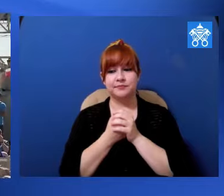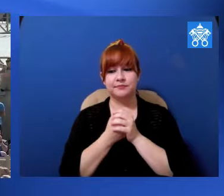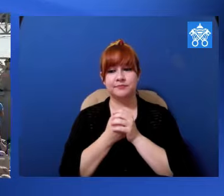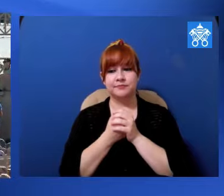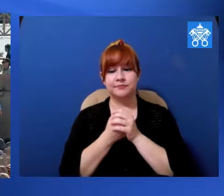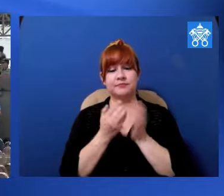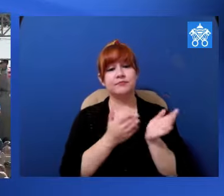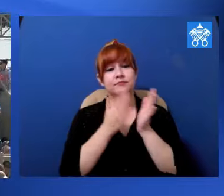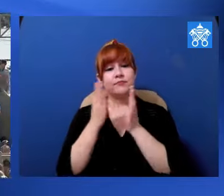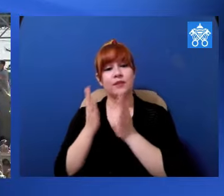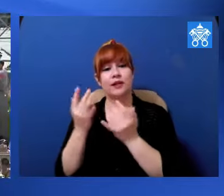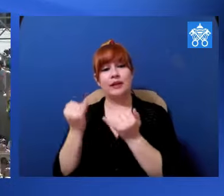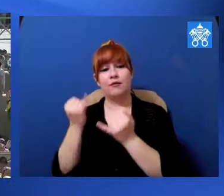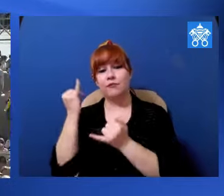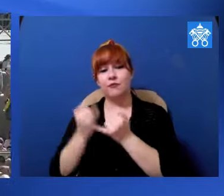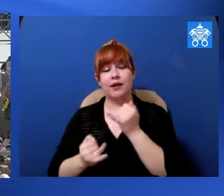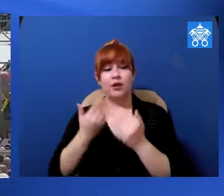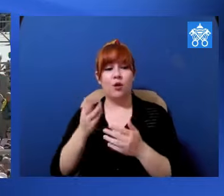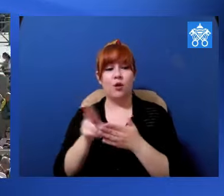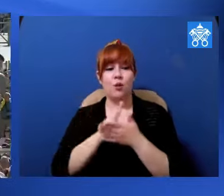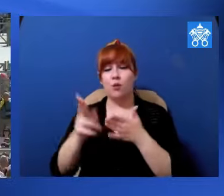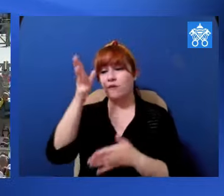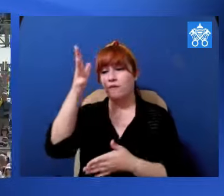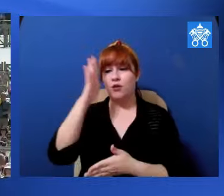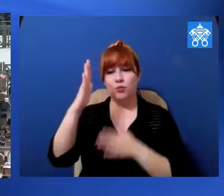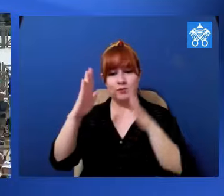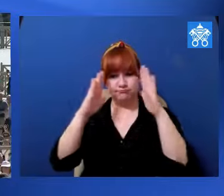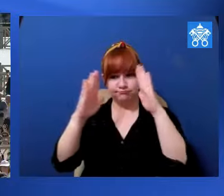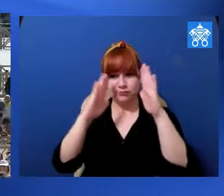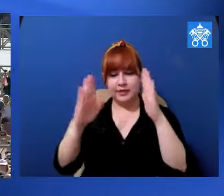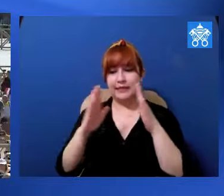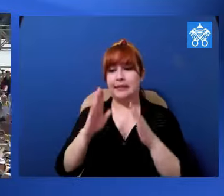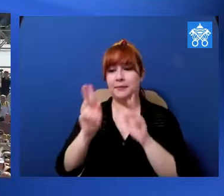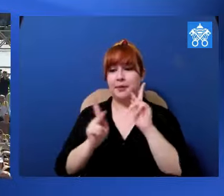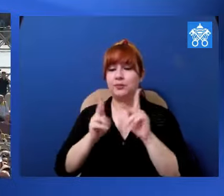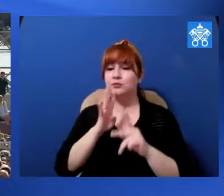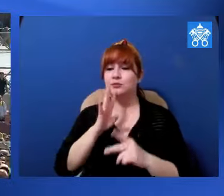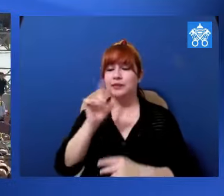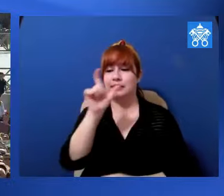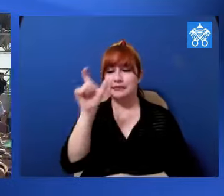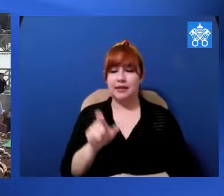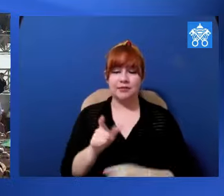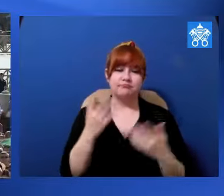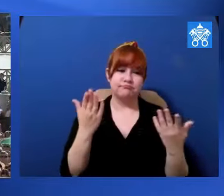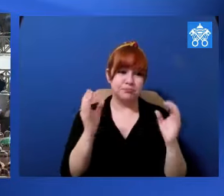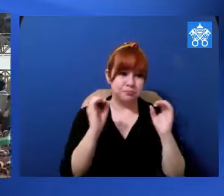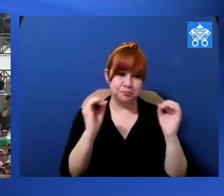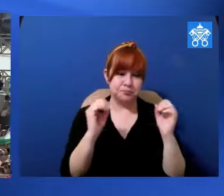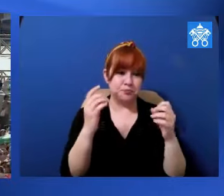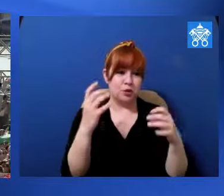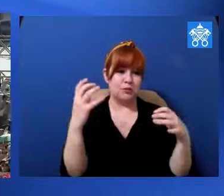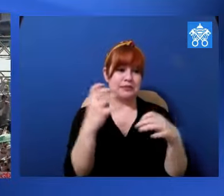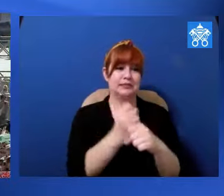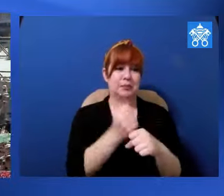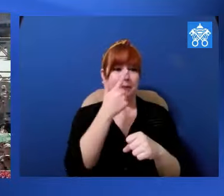And following the exchange of greetings in Poland, the Holy Father will greet Italian speakers. There's no summary, of